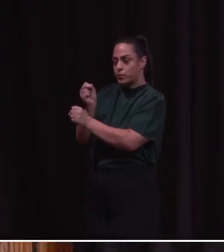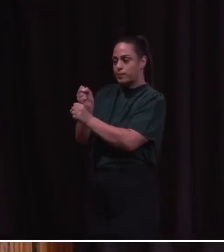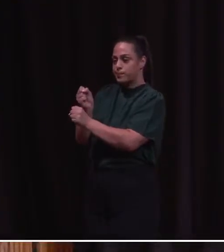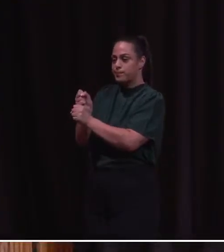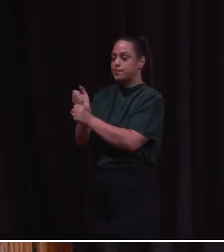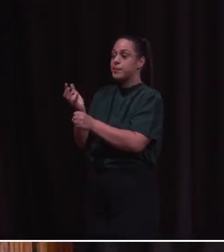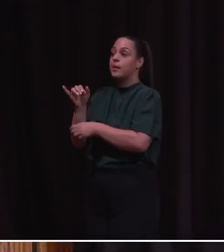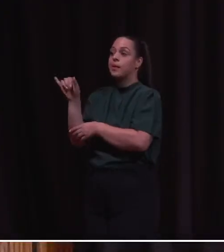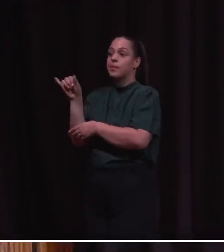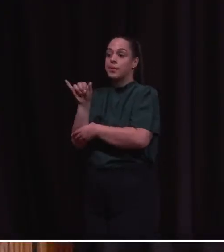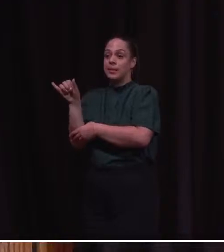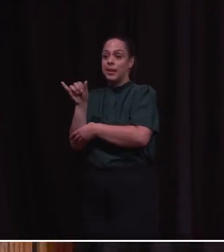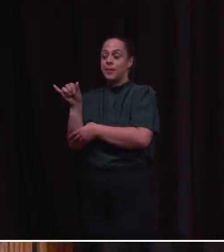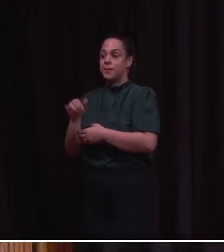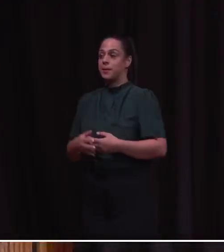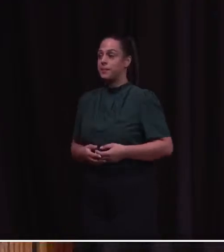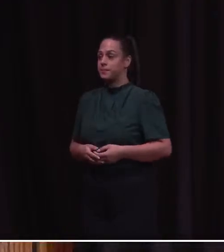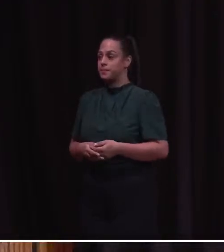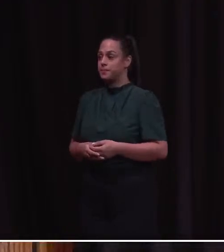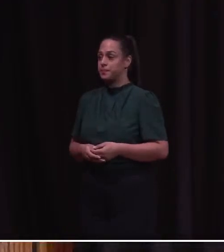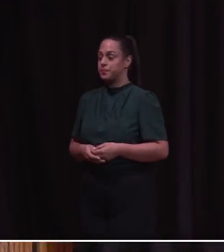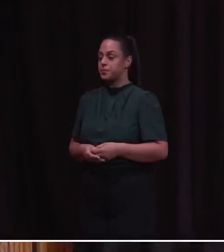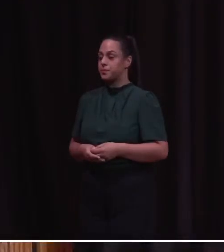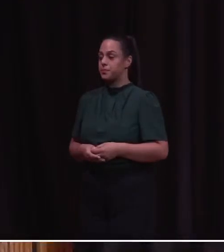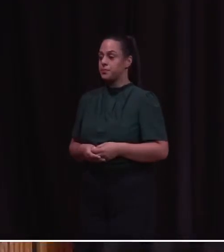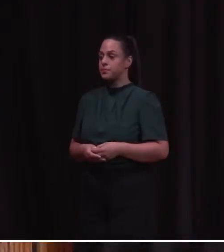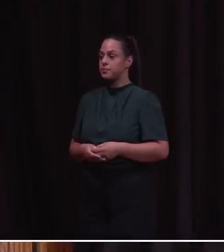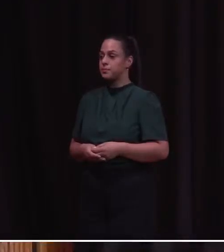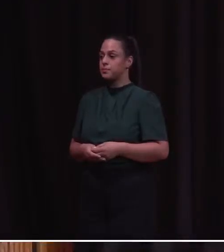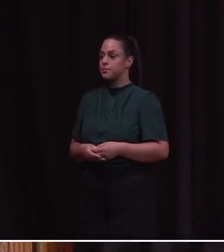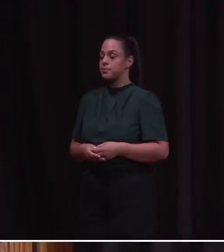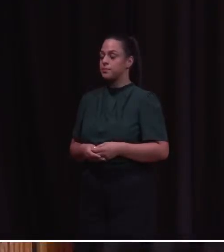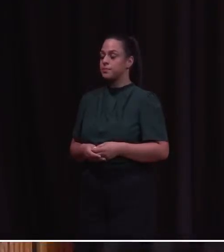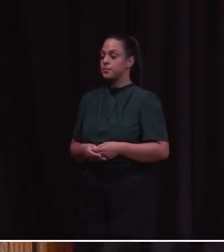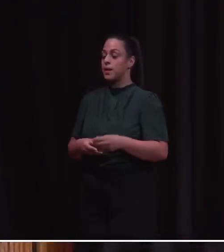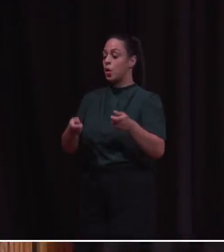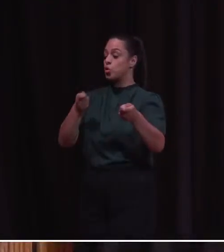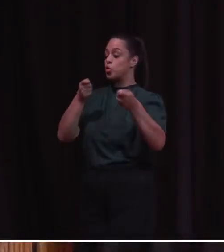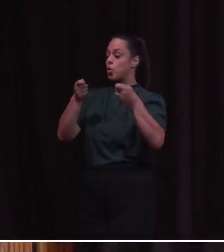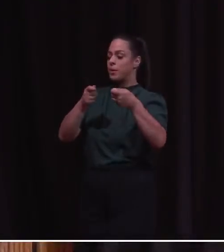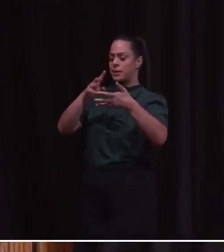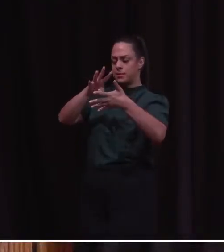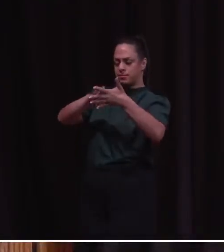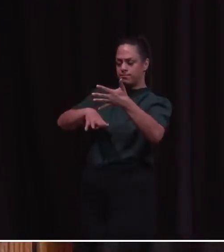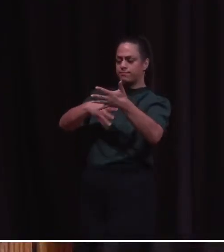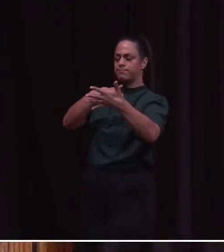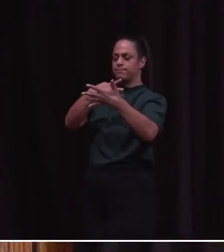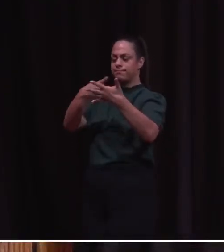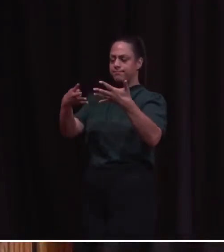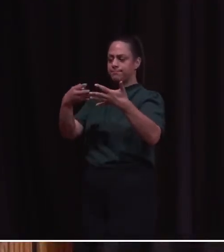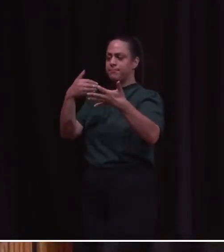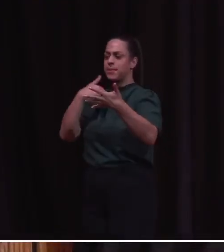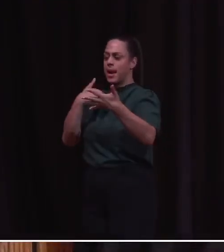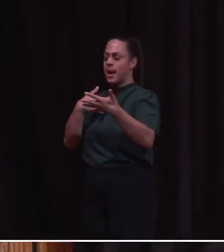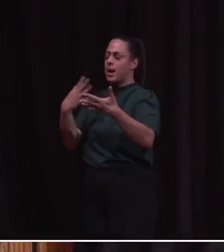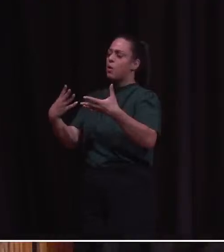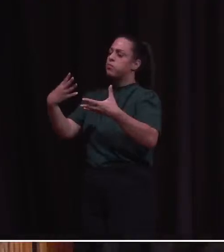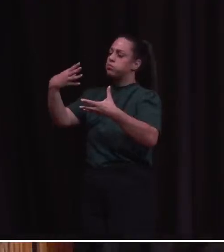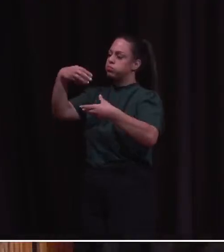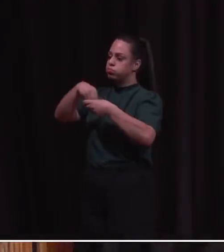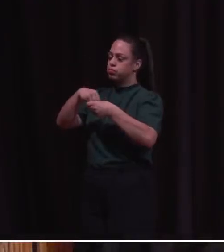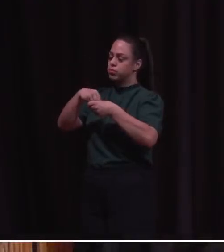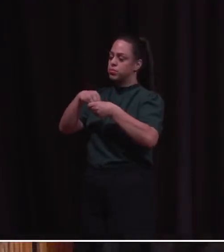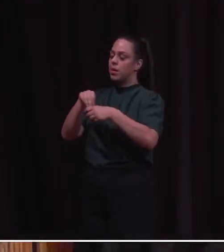Gender and race are part of the matrix of domination that constituted the coloniality of power